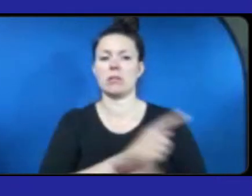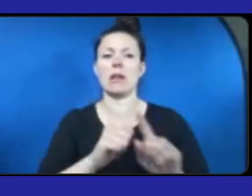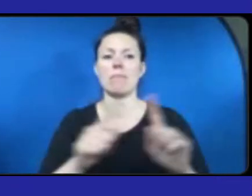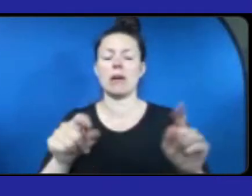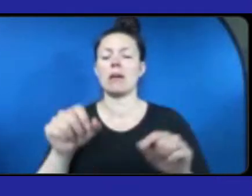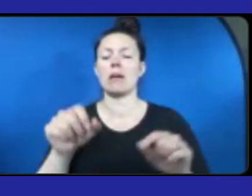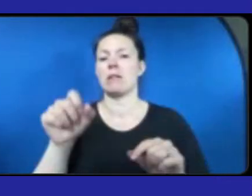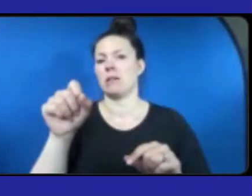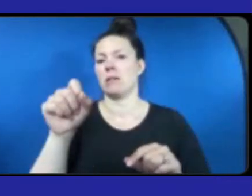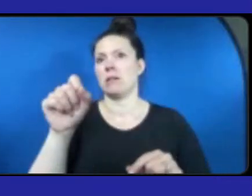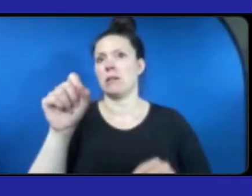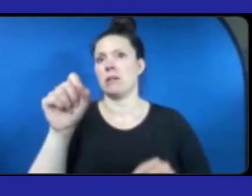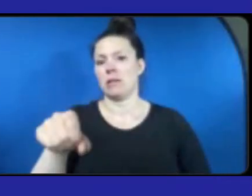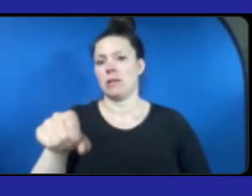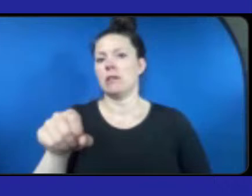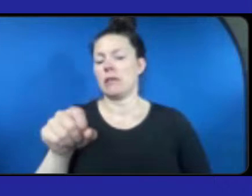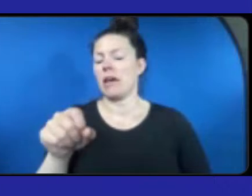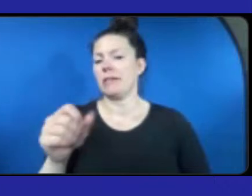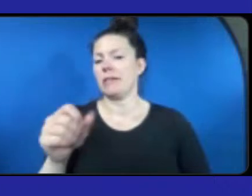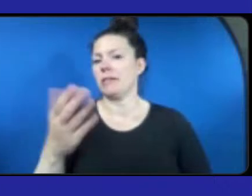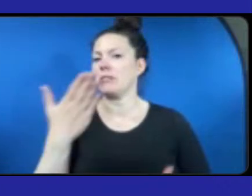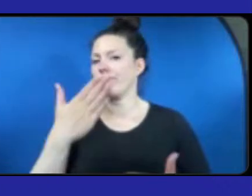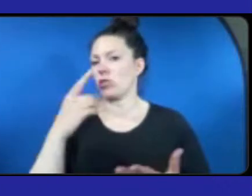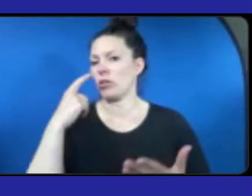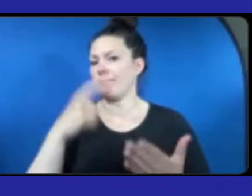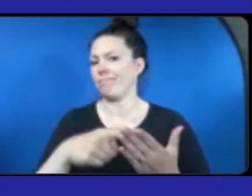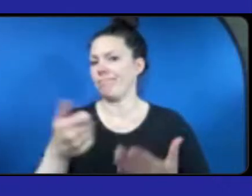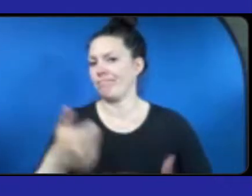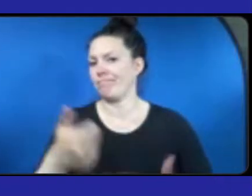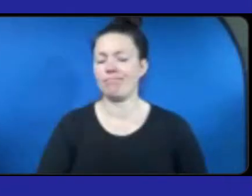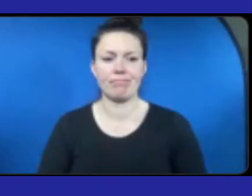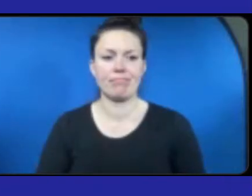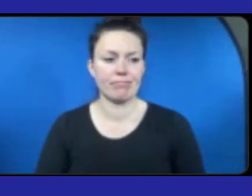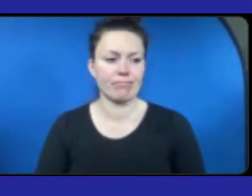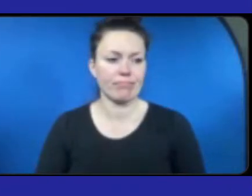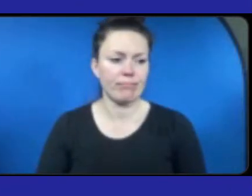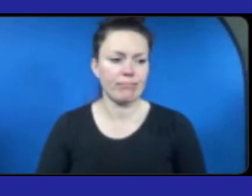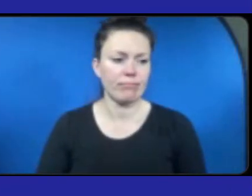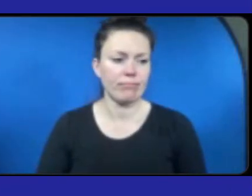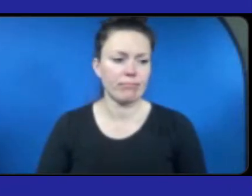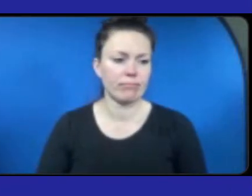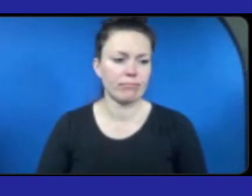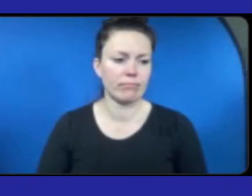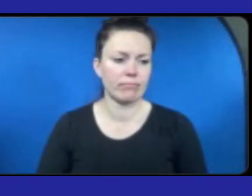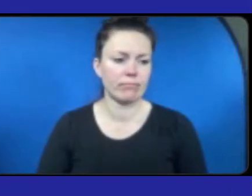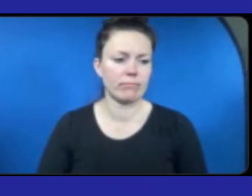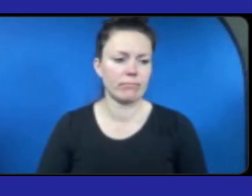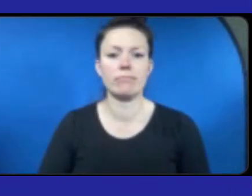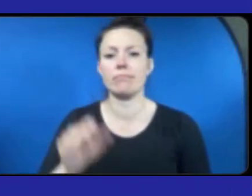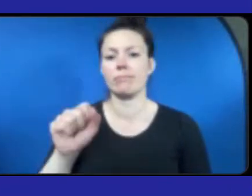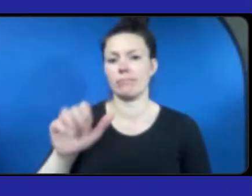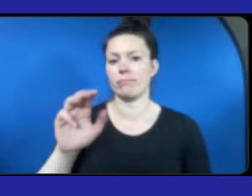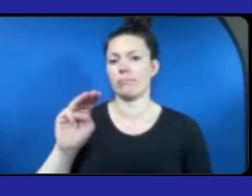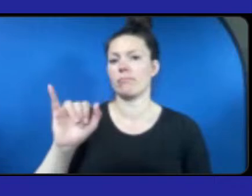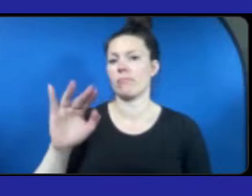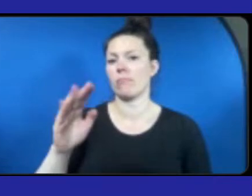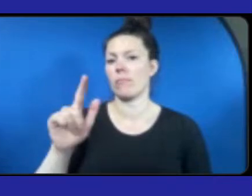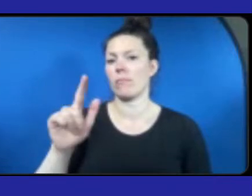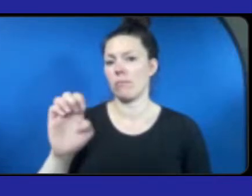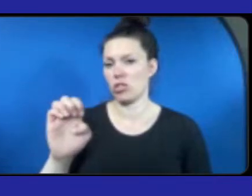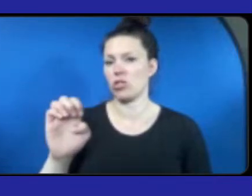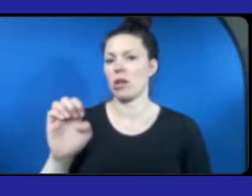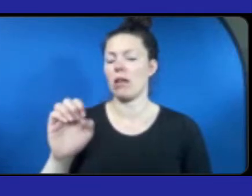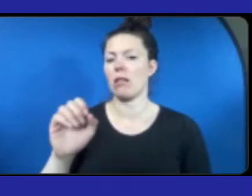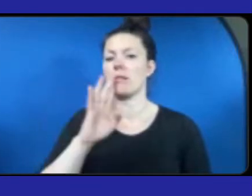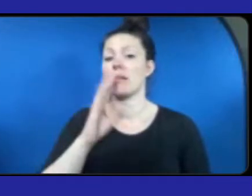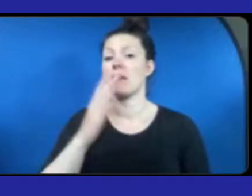absolutely, it's a worthy note. Thank you. Yes, Sally, this is Michelle. Thank you for that